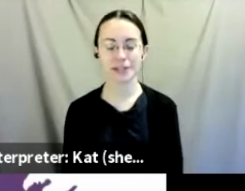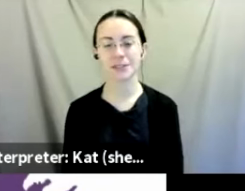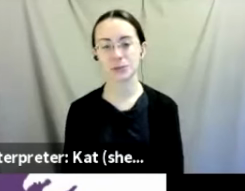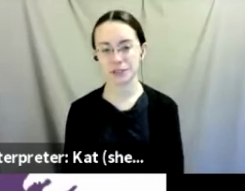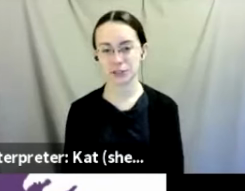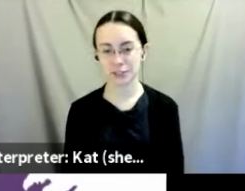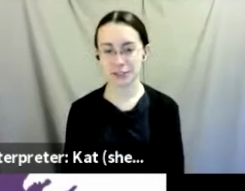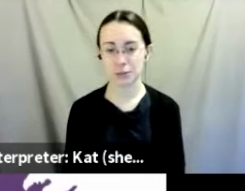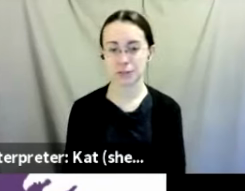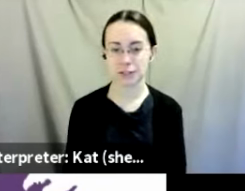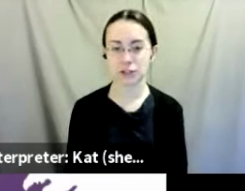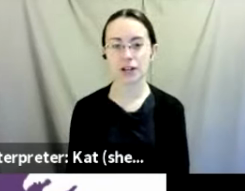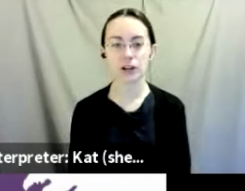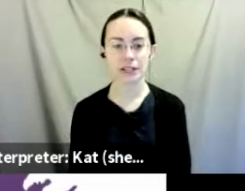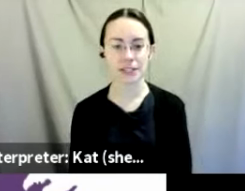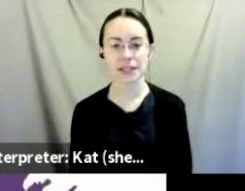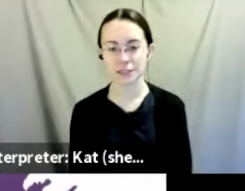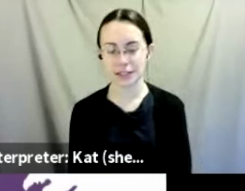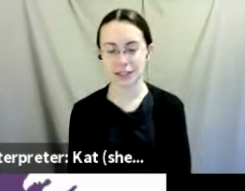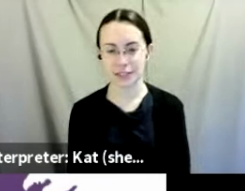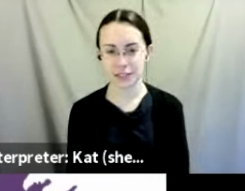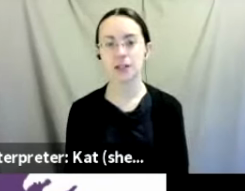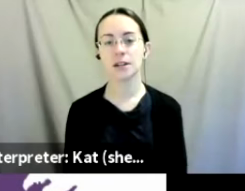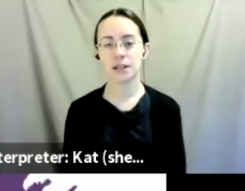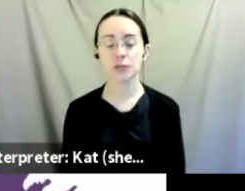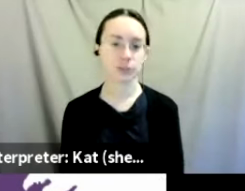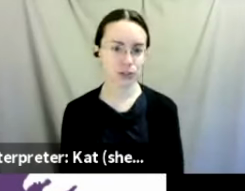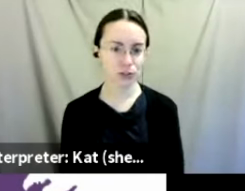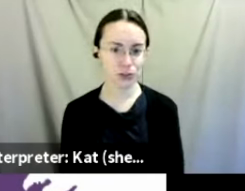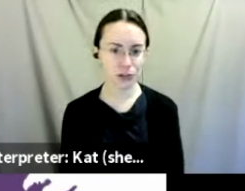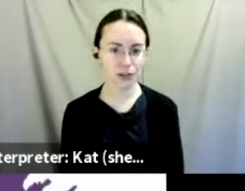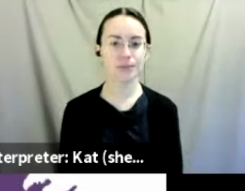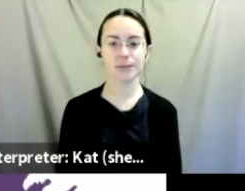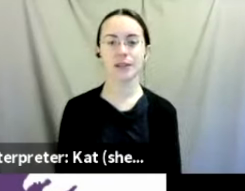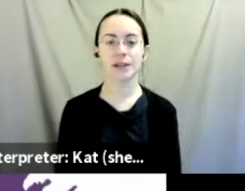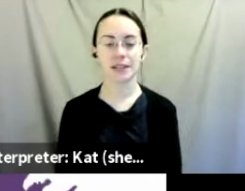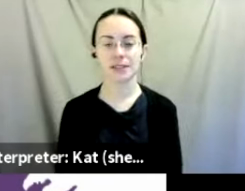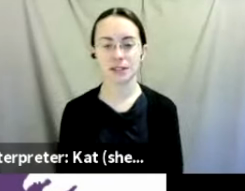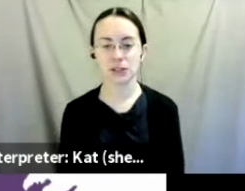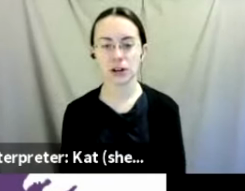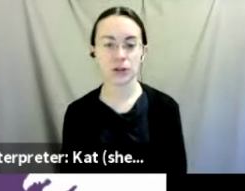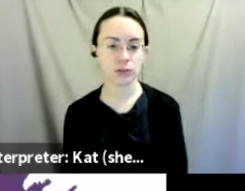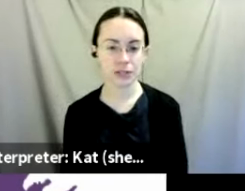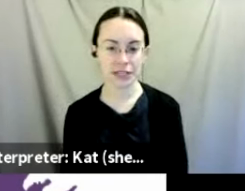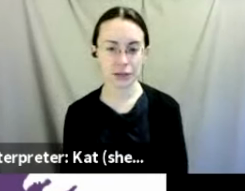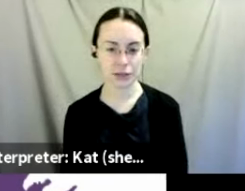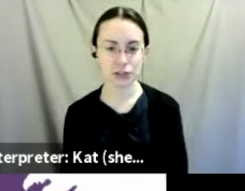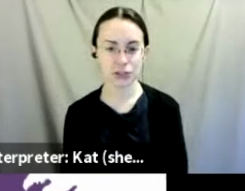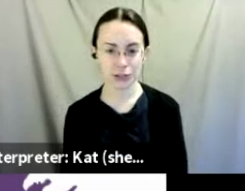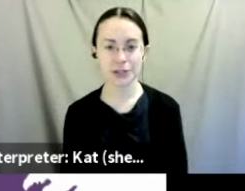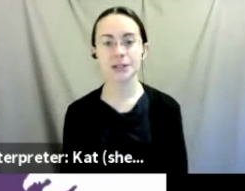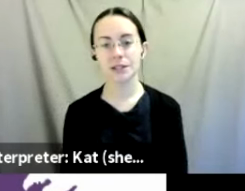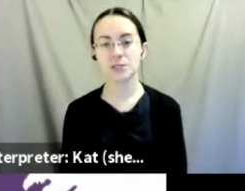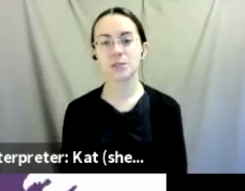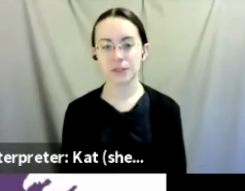job as a research assistant professor at RIT NTID in Rochester, New York, in the Center on Culture and